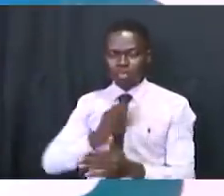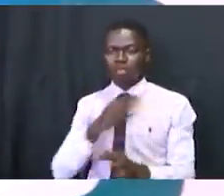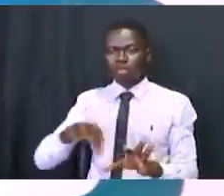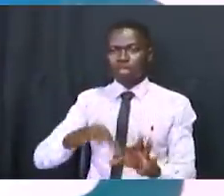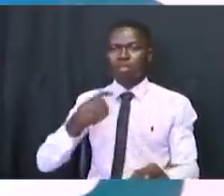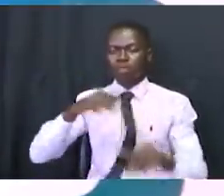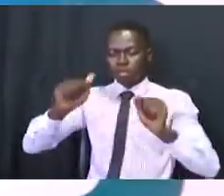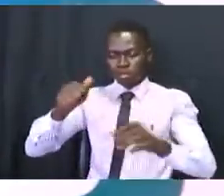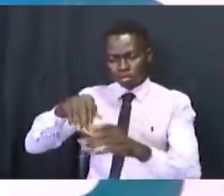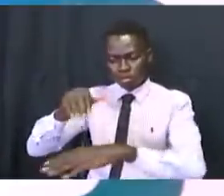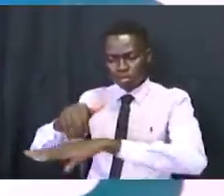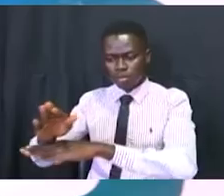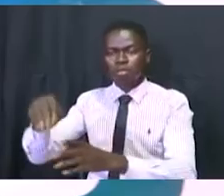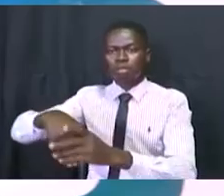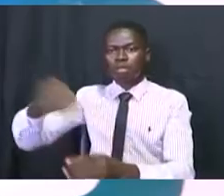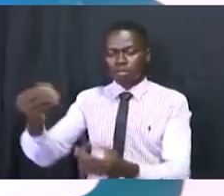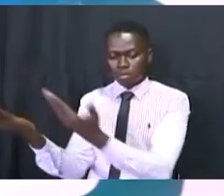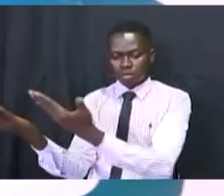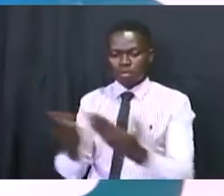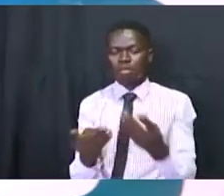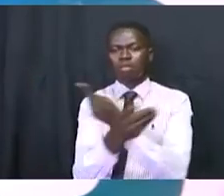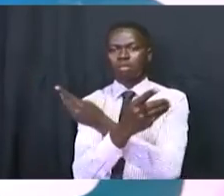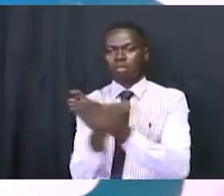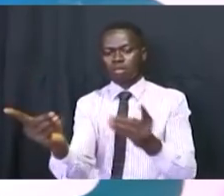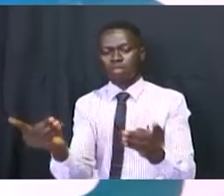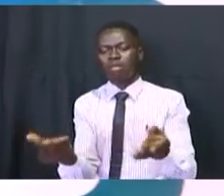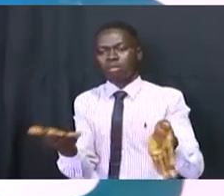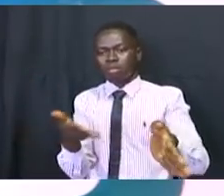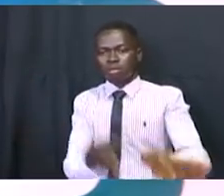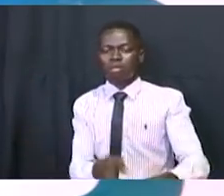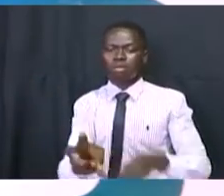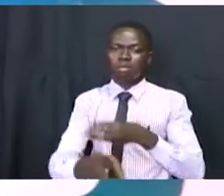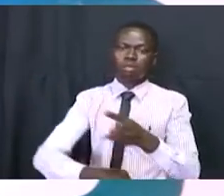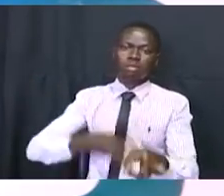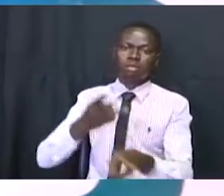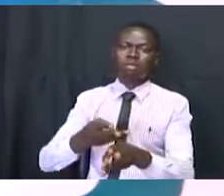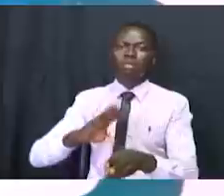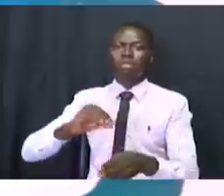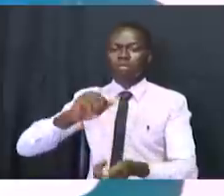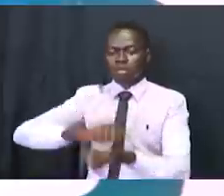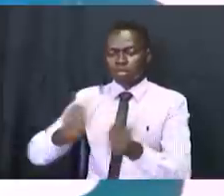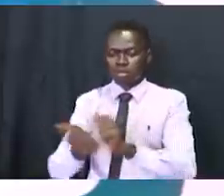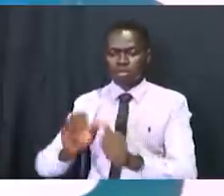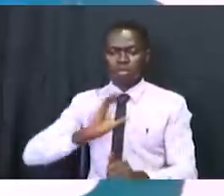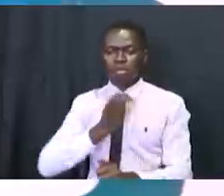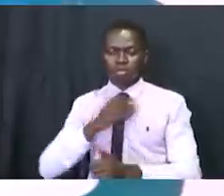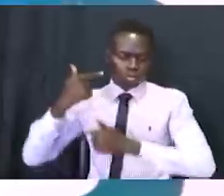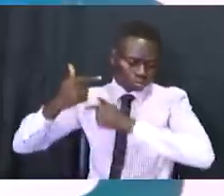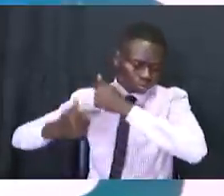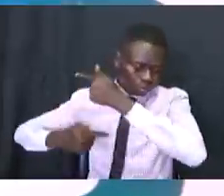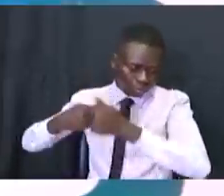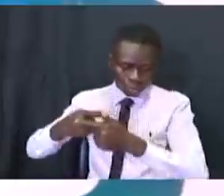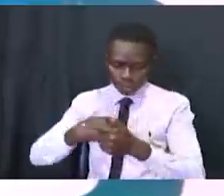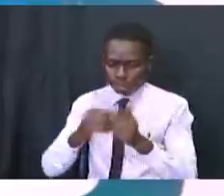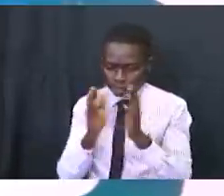will send it out to bring deliverance to the dying world and change our generation. I